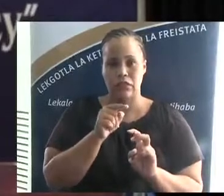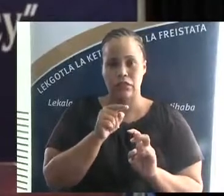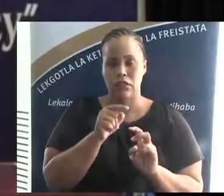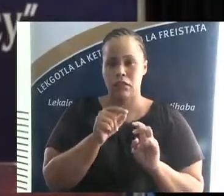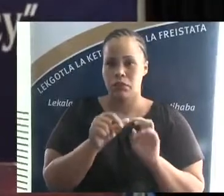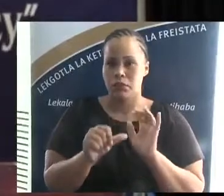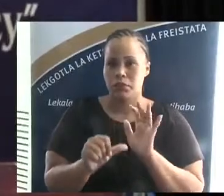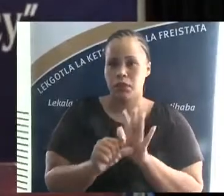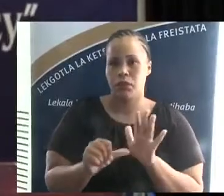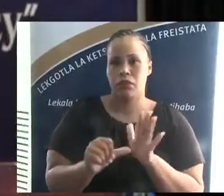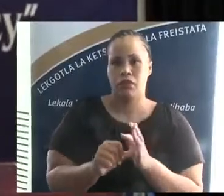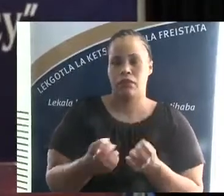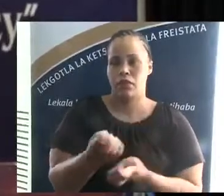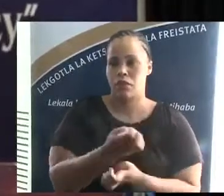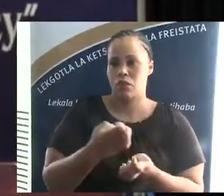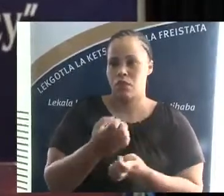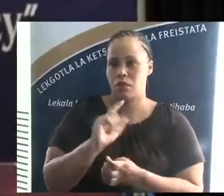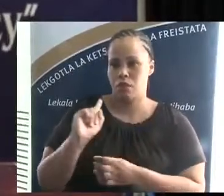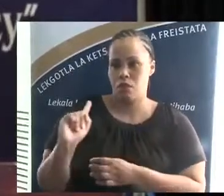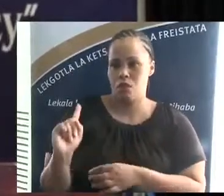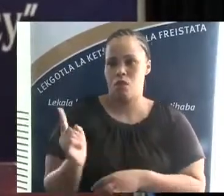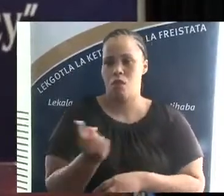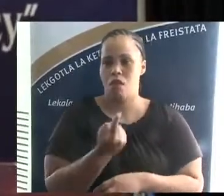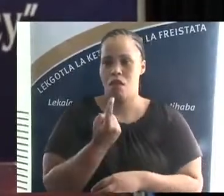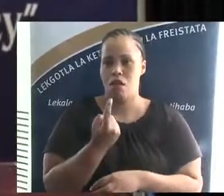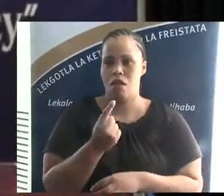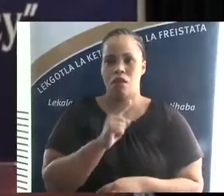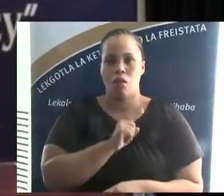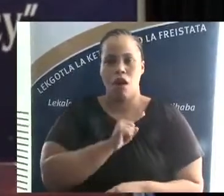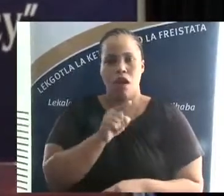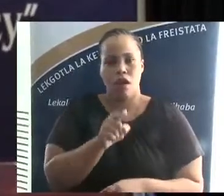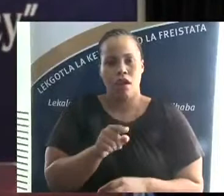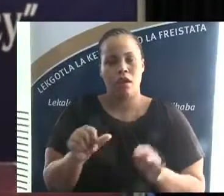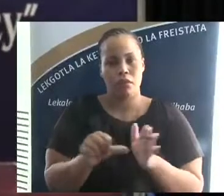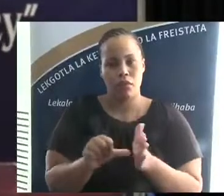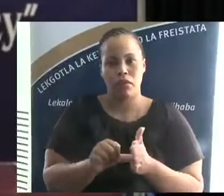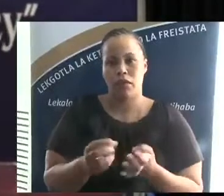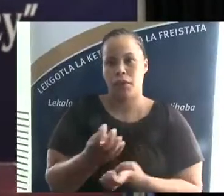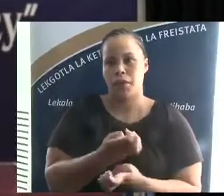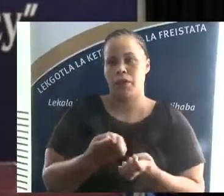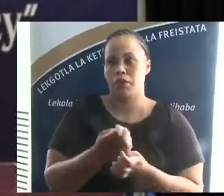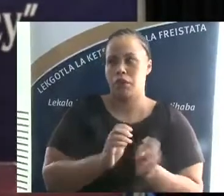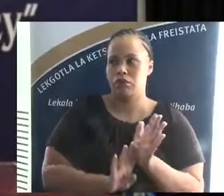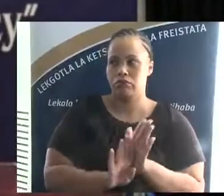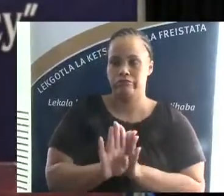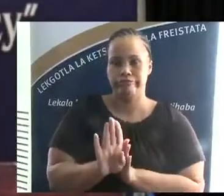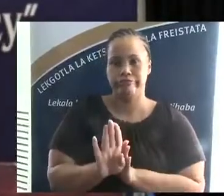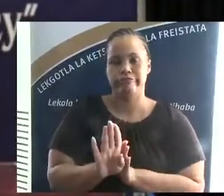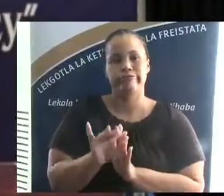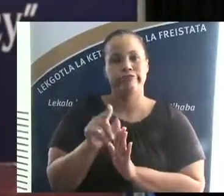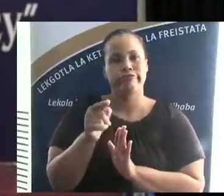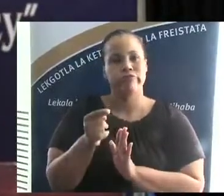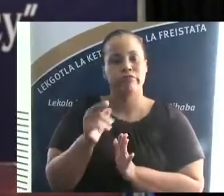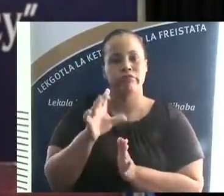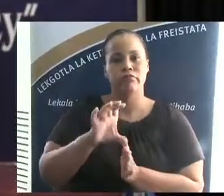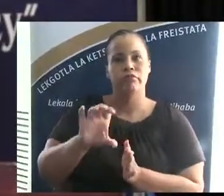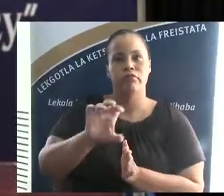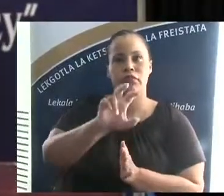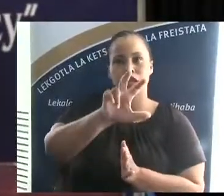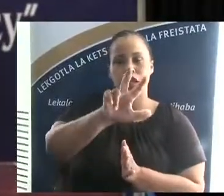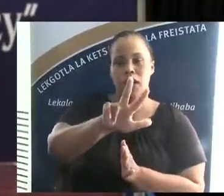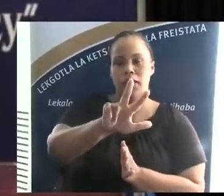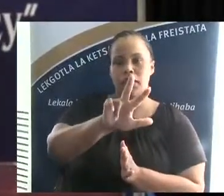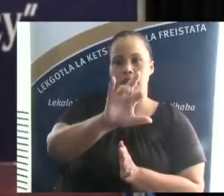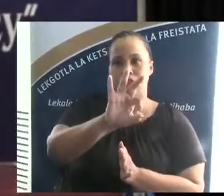all evolving economies and therefore remains central to improving our economy. The department receives an amount of